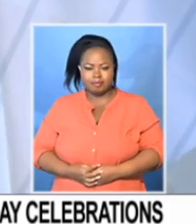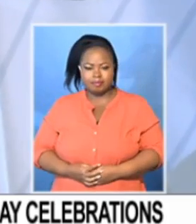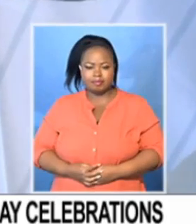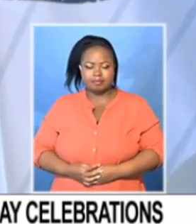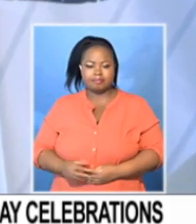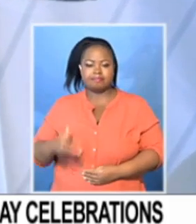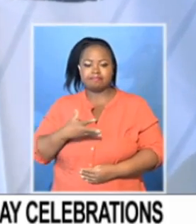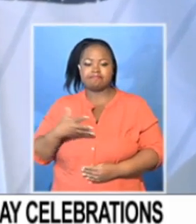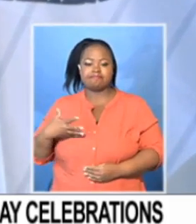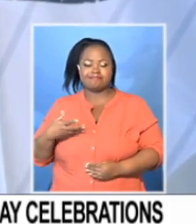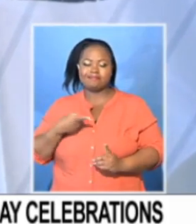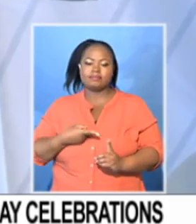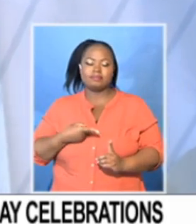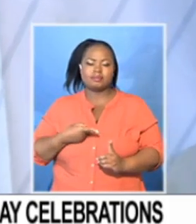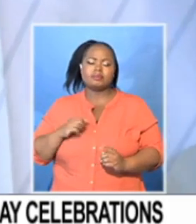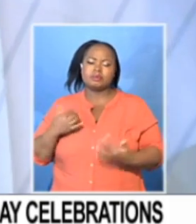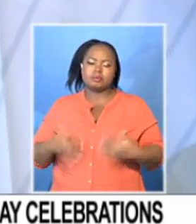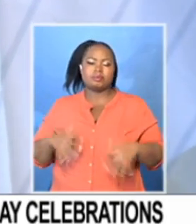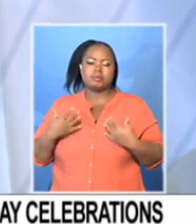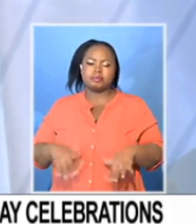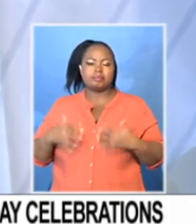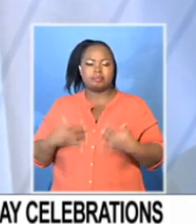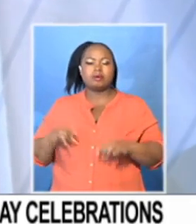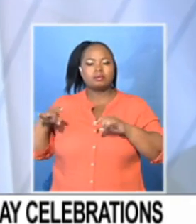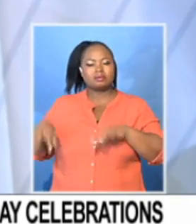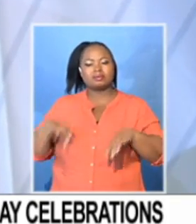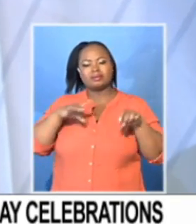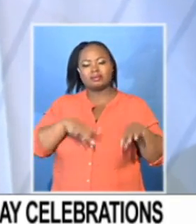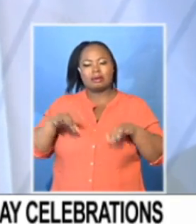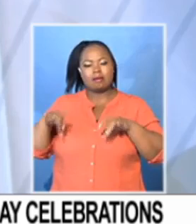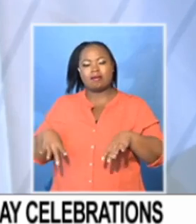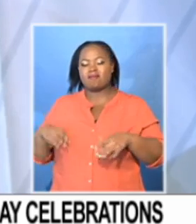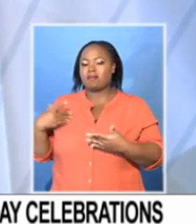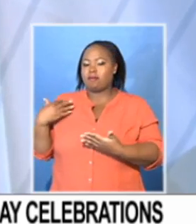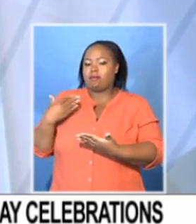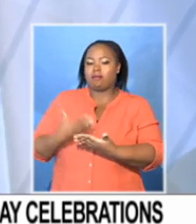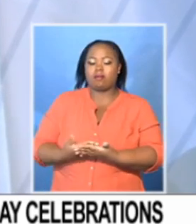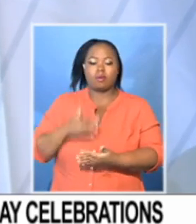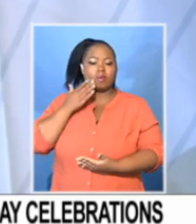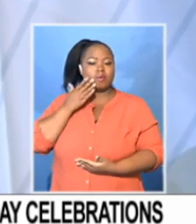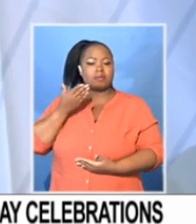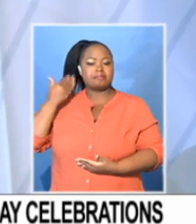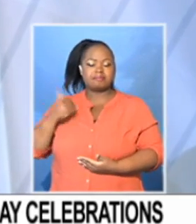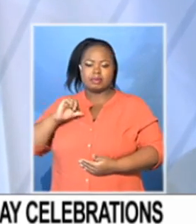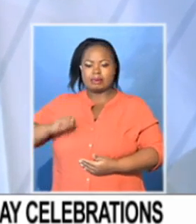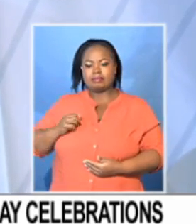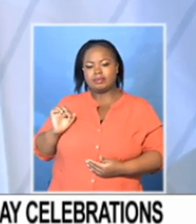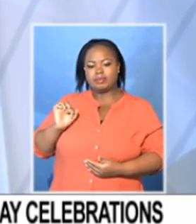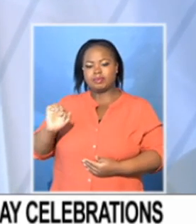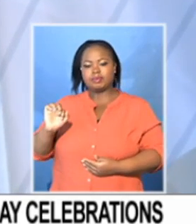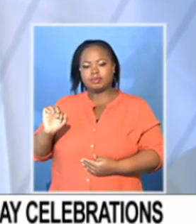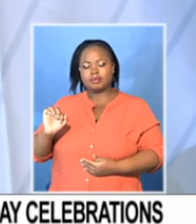Mama Sobukwe endured years of pain and suffering during her